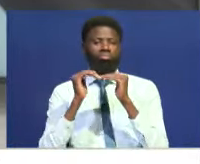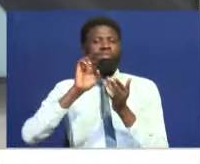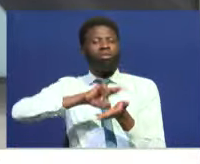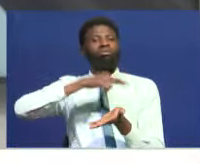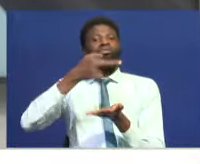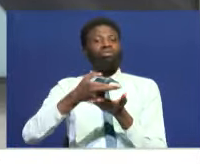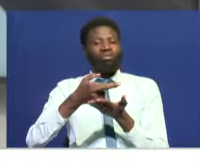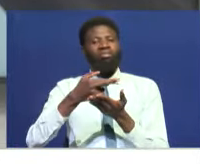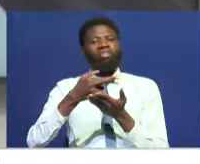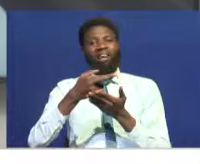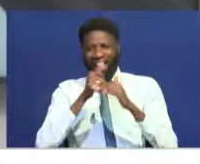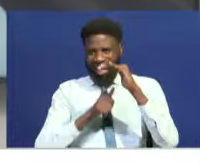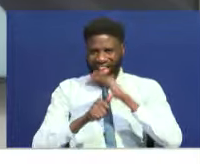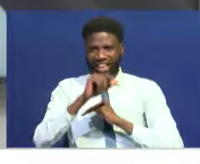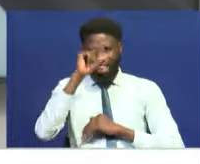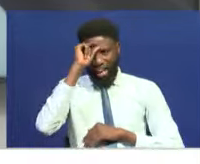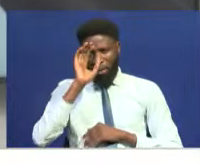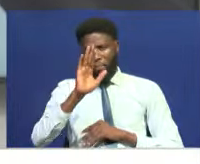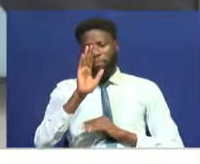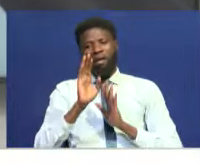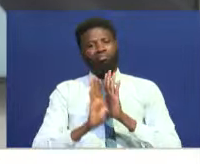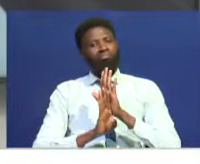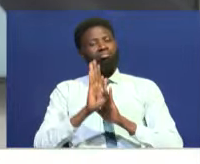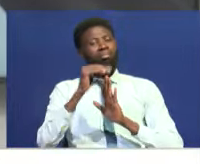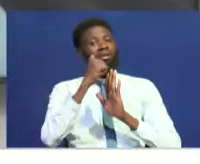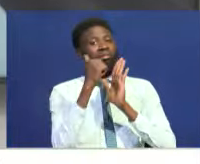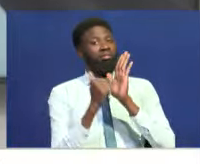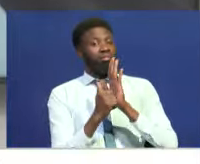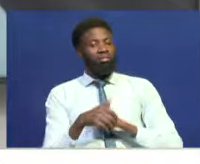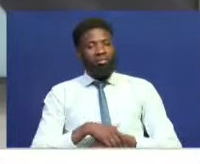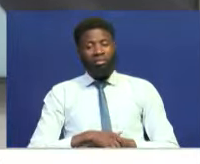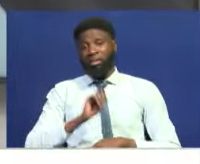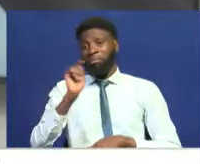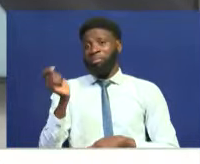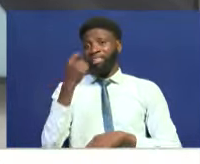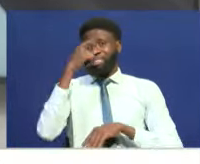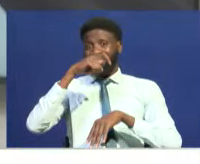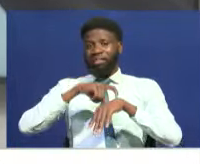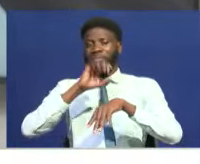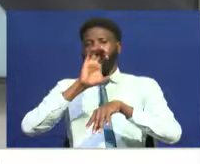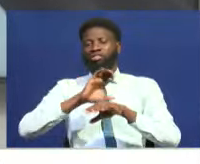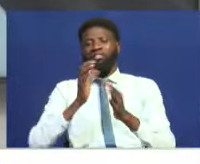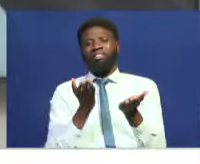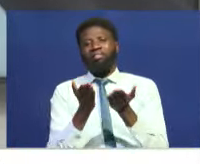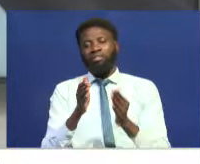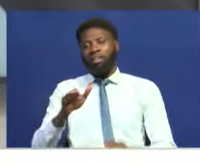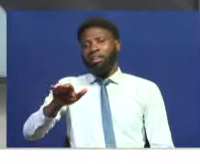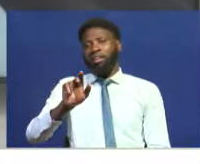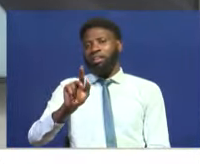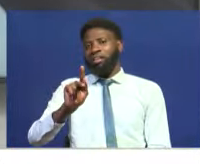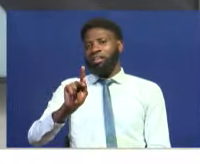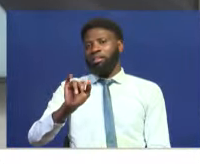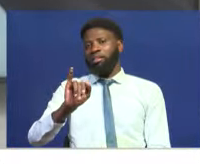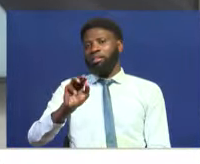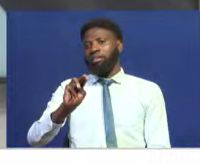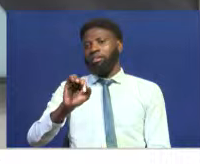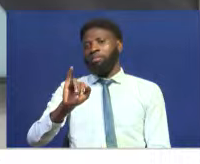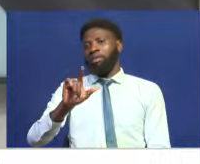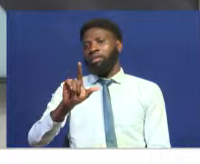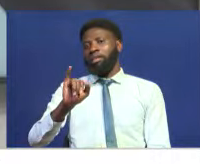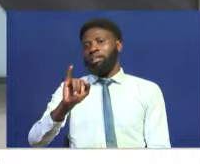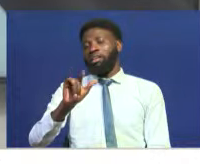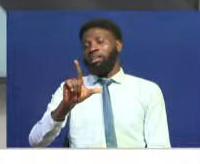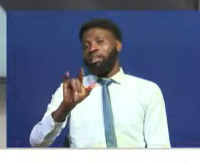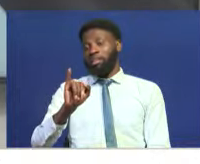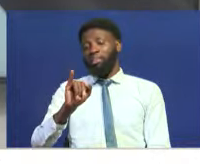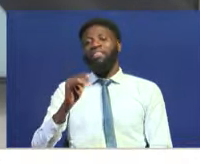while gracing an interdenominational church service in Kimilili, marked the end of his four-day tour of Bungoma County,